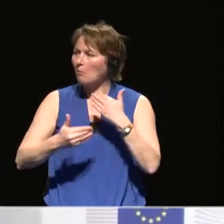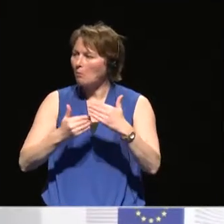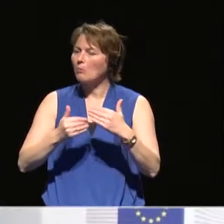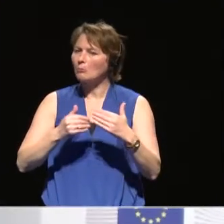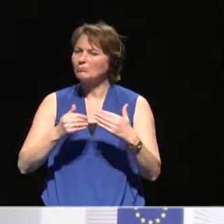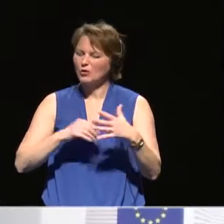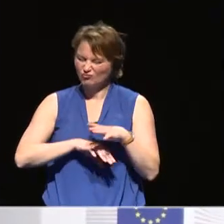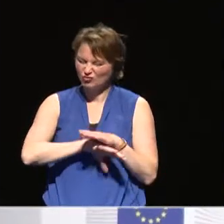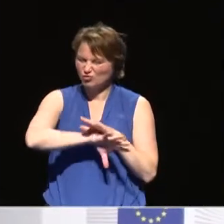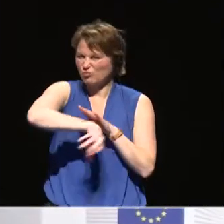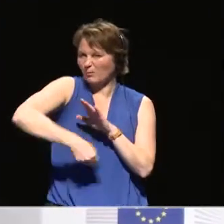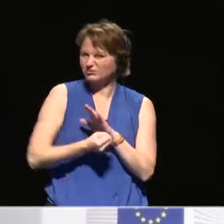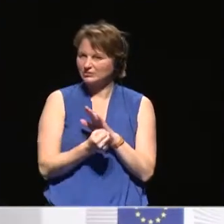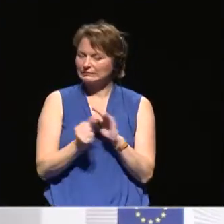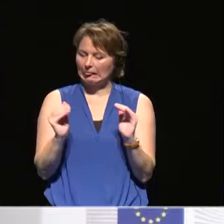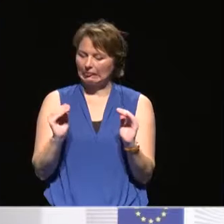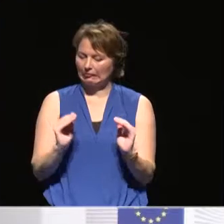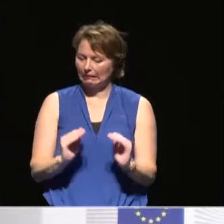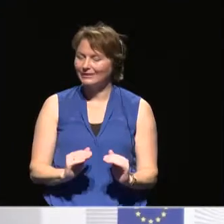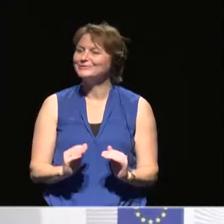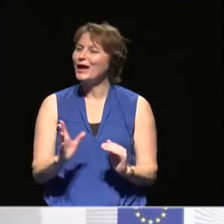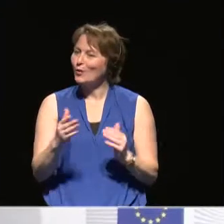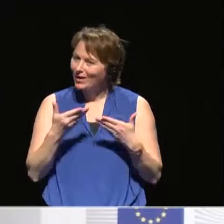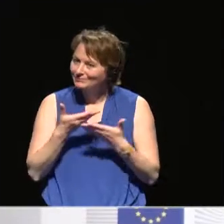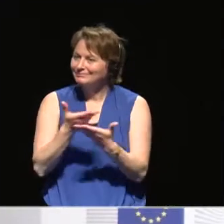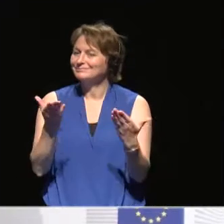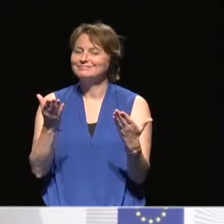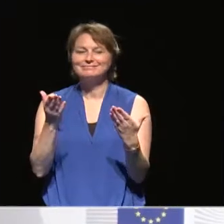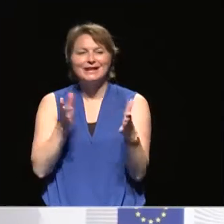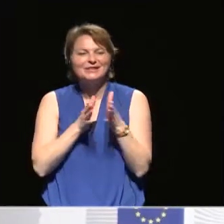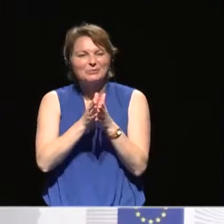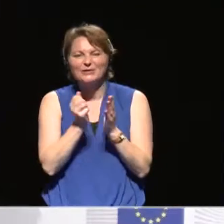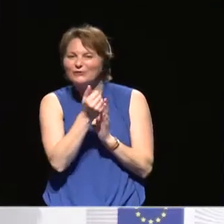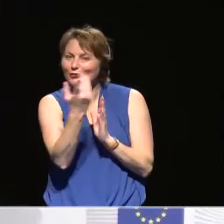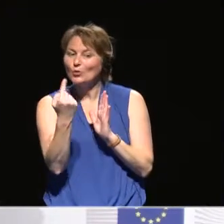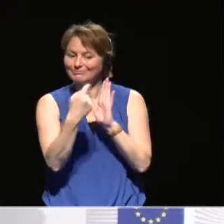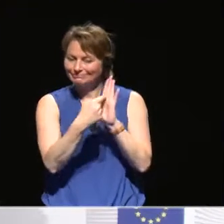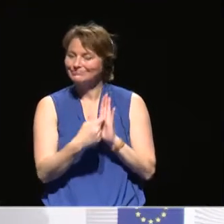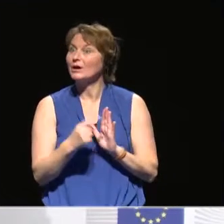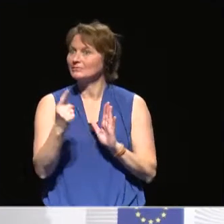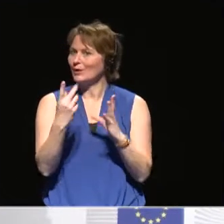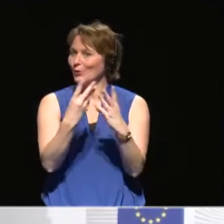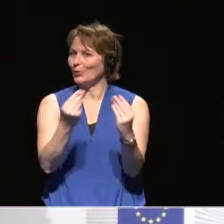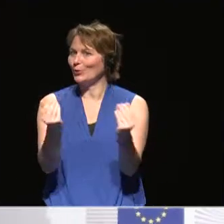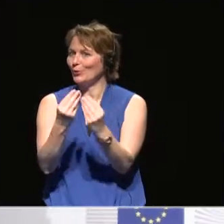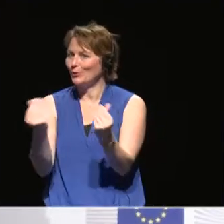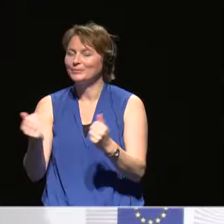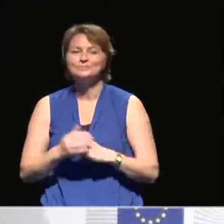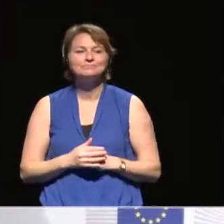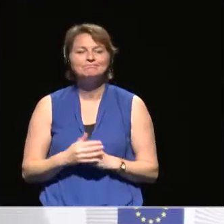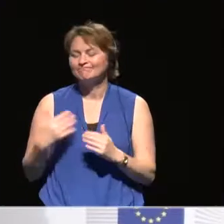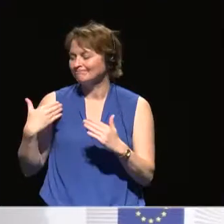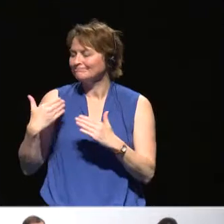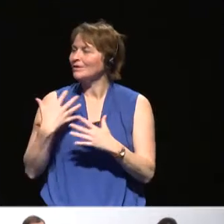of the interventions where we have taken where I've seen it work. So over the past 5 years, we've